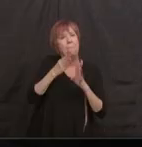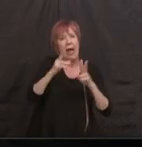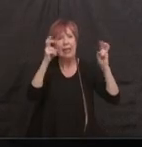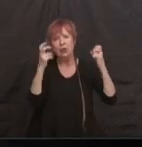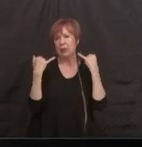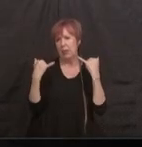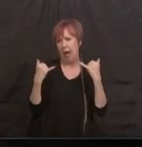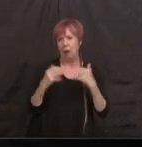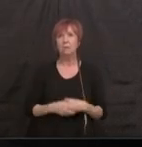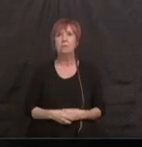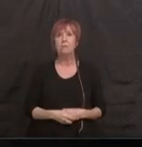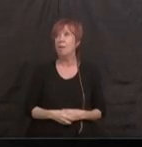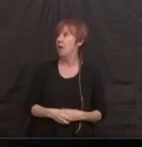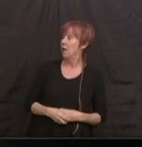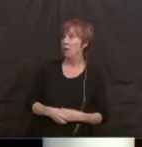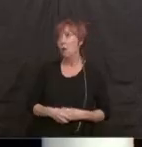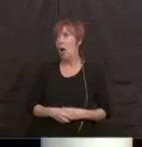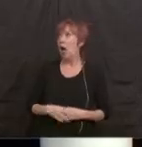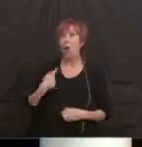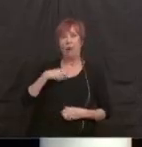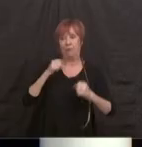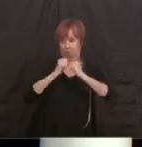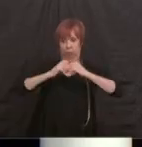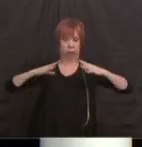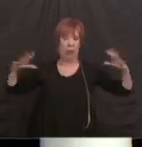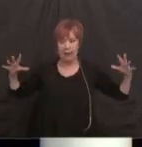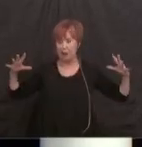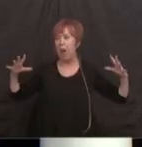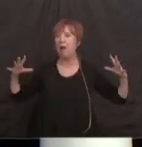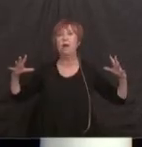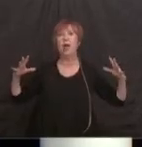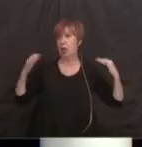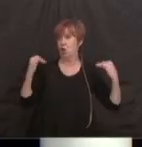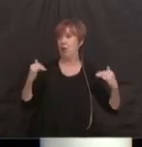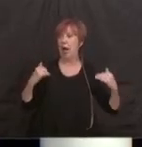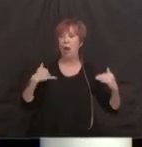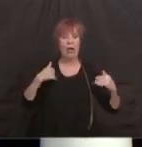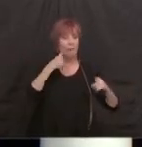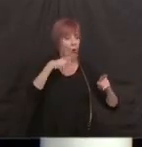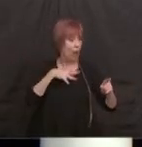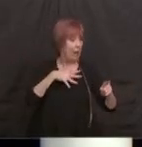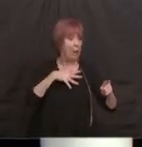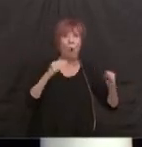now? Whoa, we've expanded where we have mobilized women to the